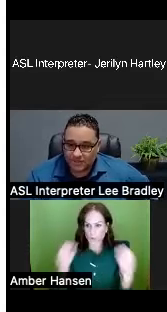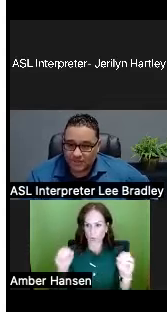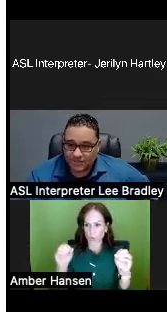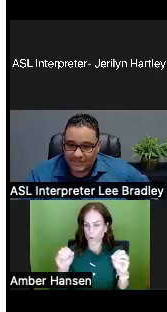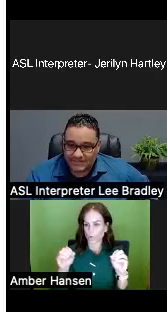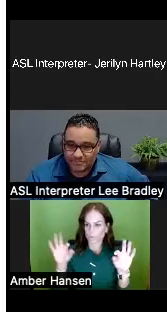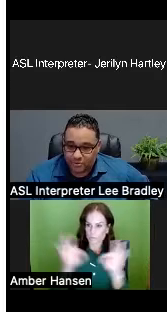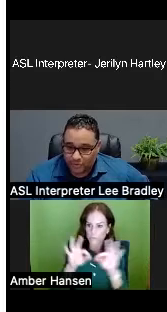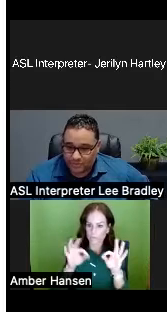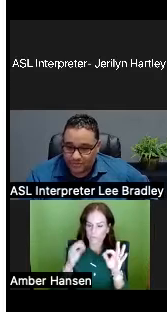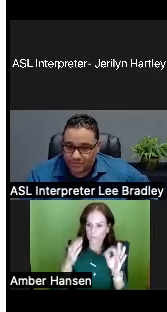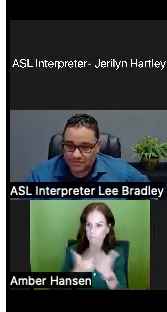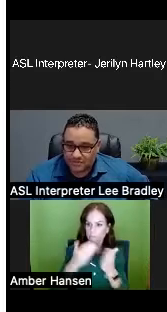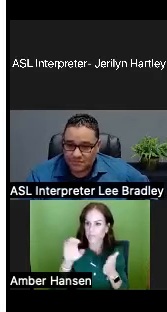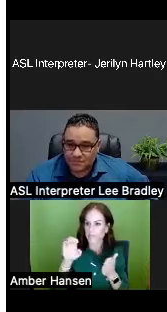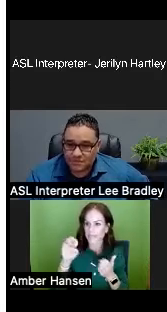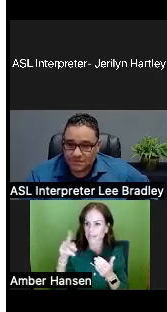So it's important